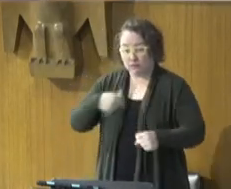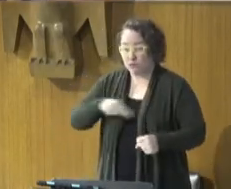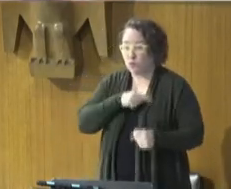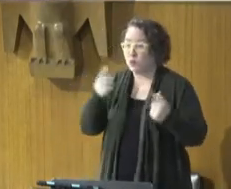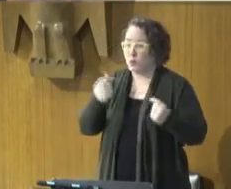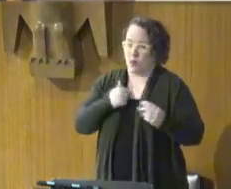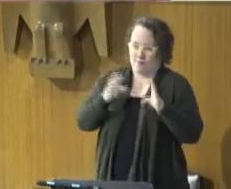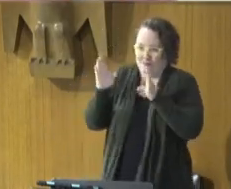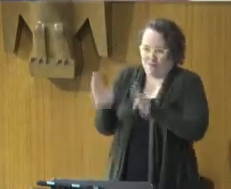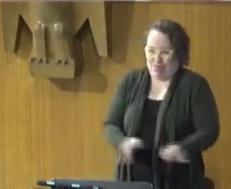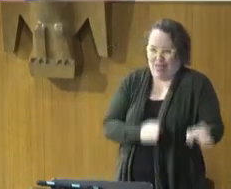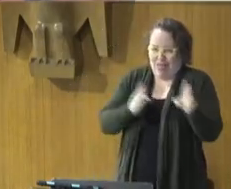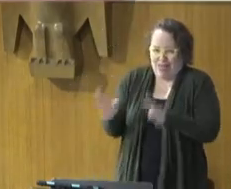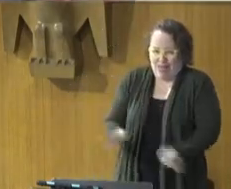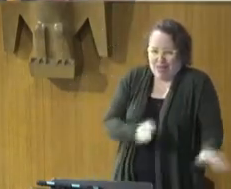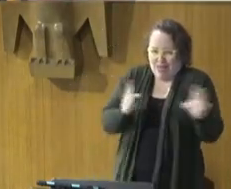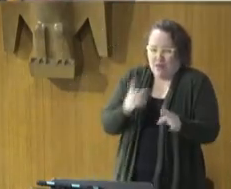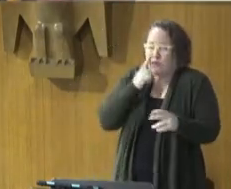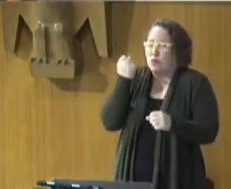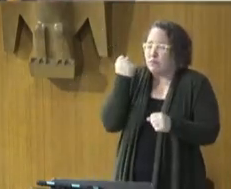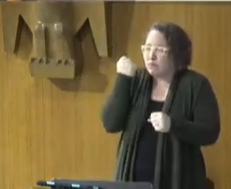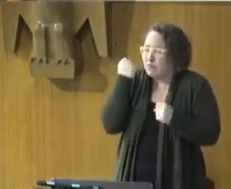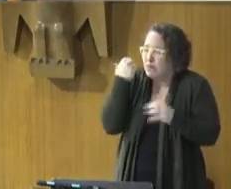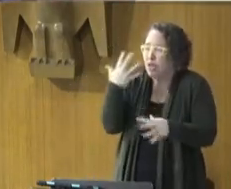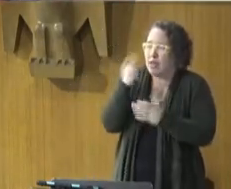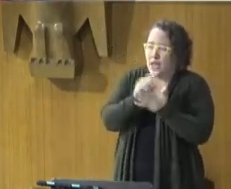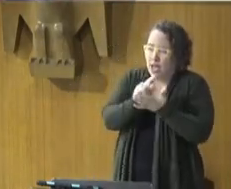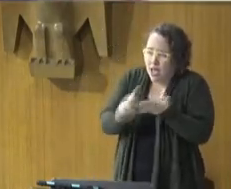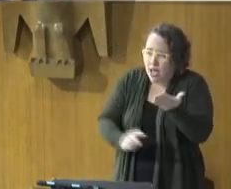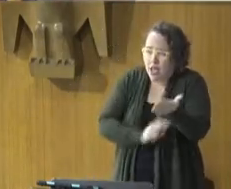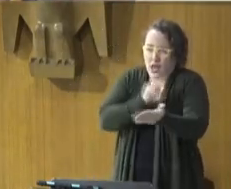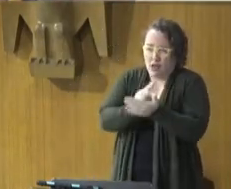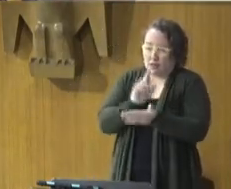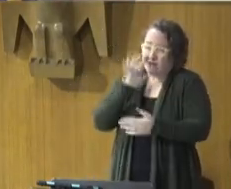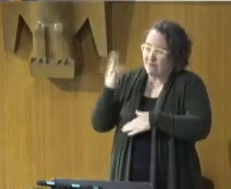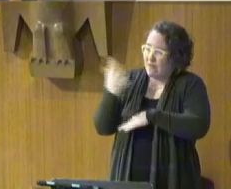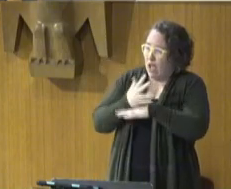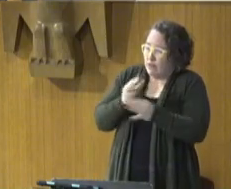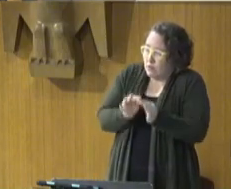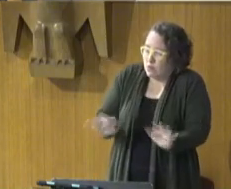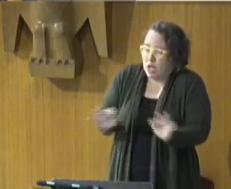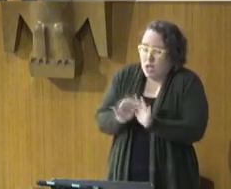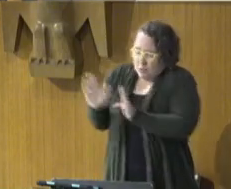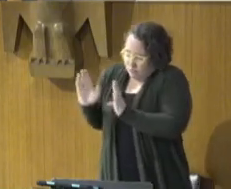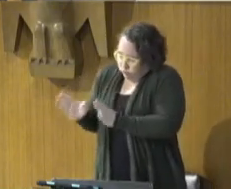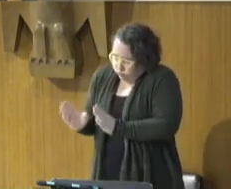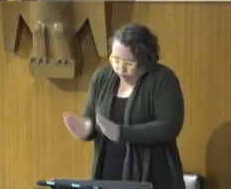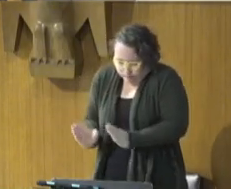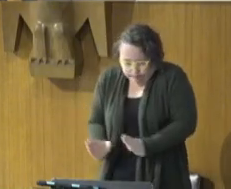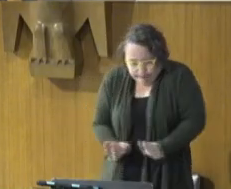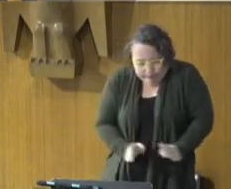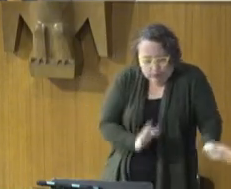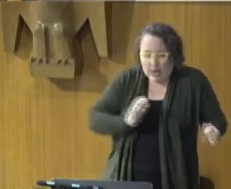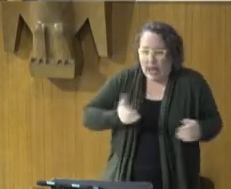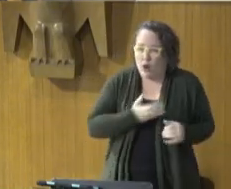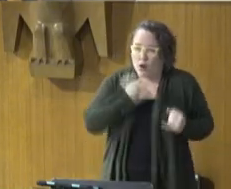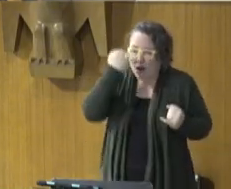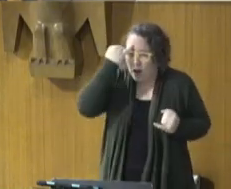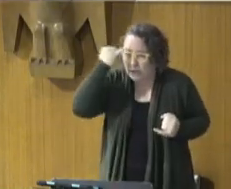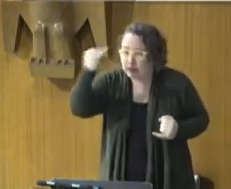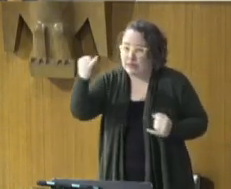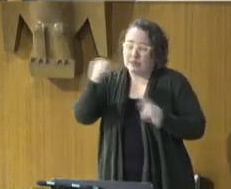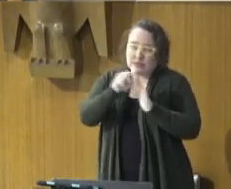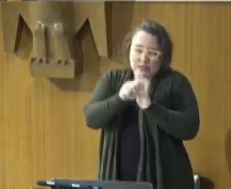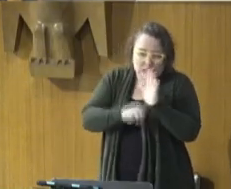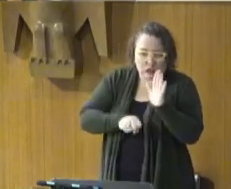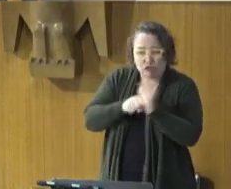planning for hours and hours over the course of five days to map out our sermon series ideas and all of